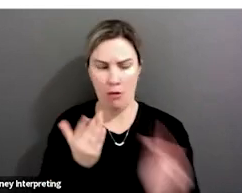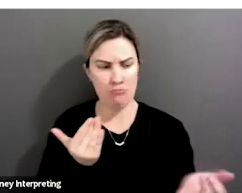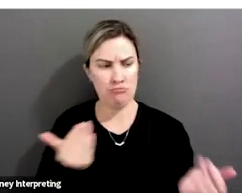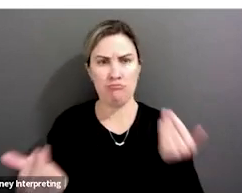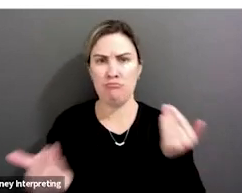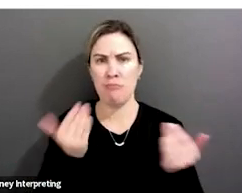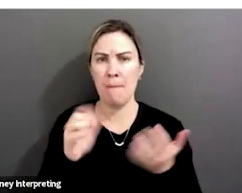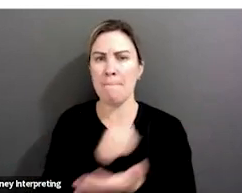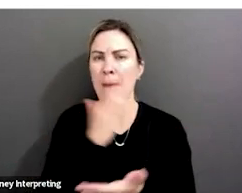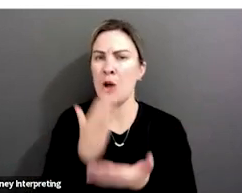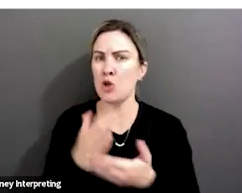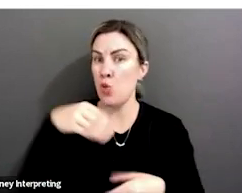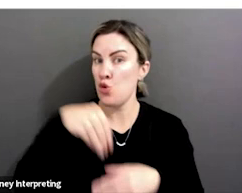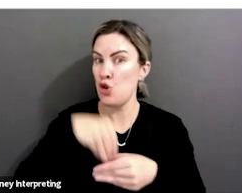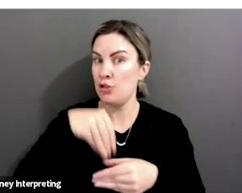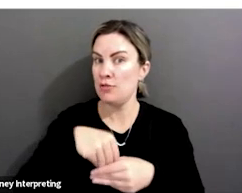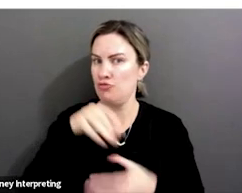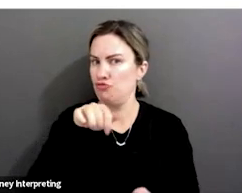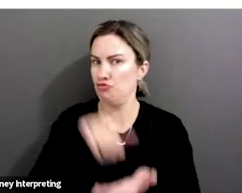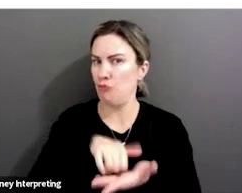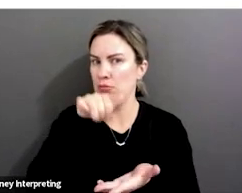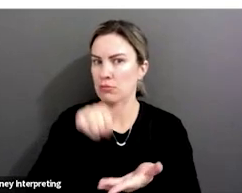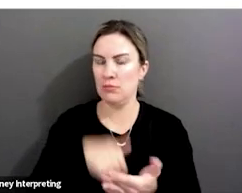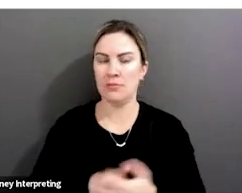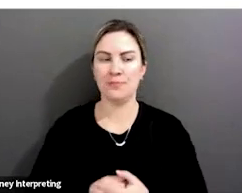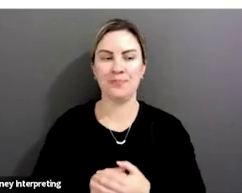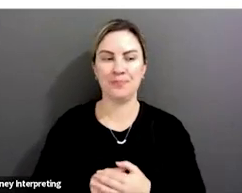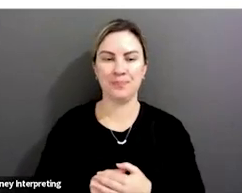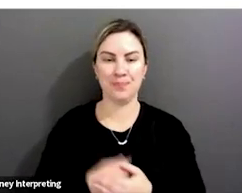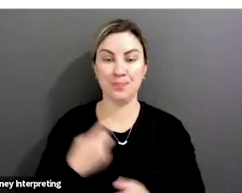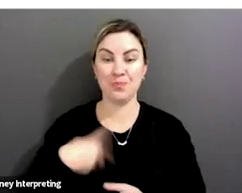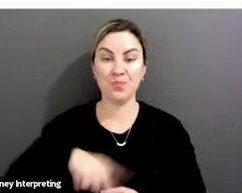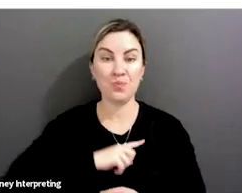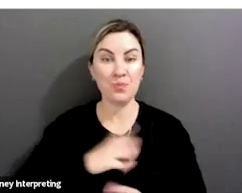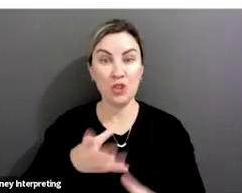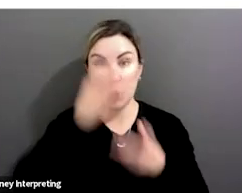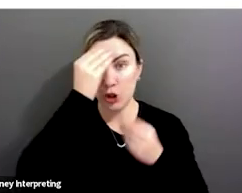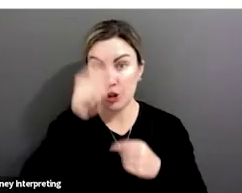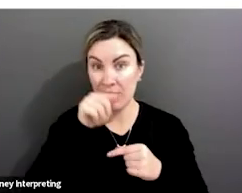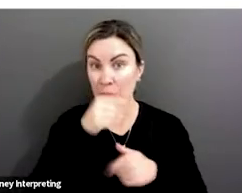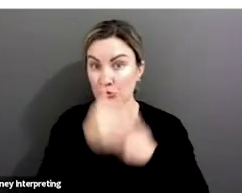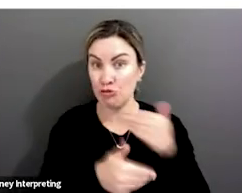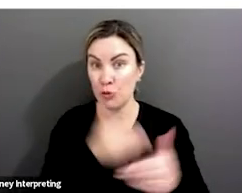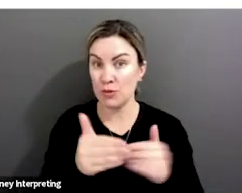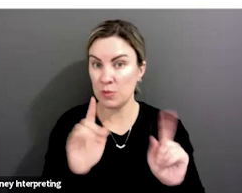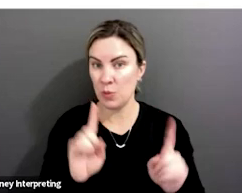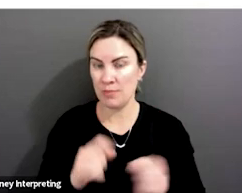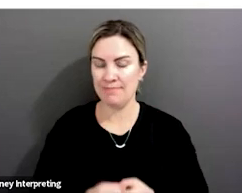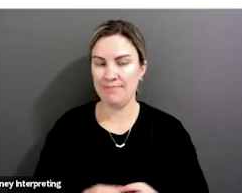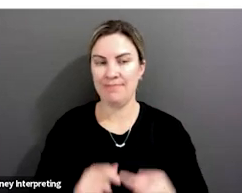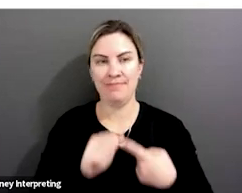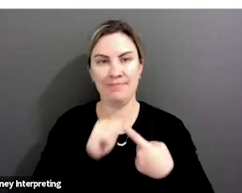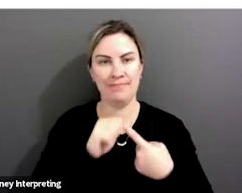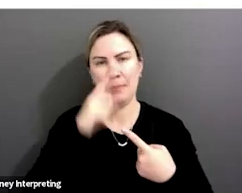the content right. And what we really learned through that process was 2 things.